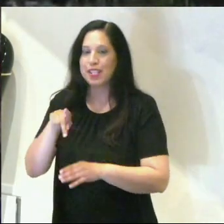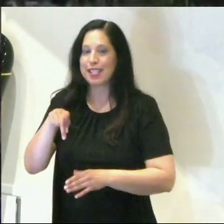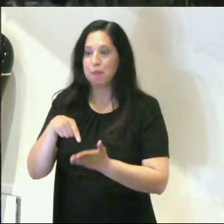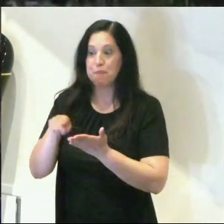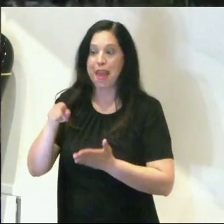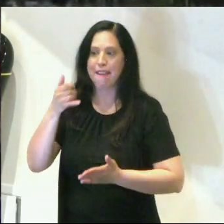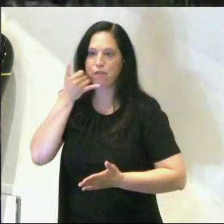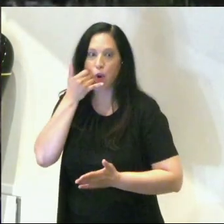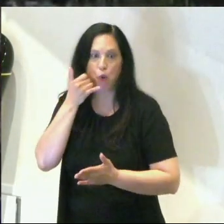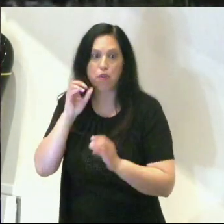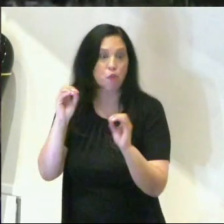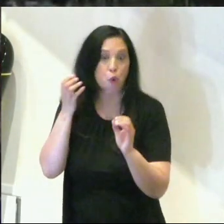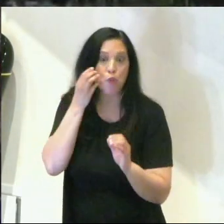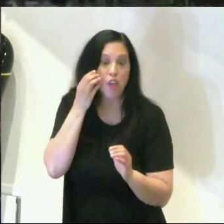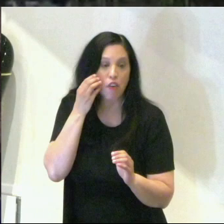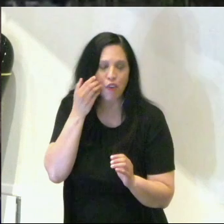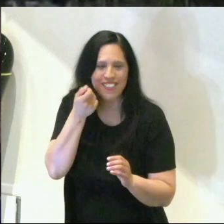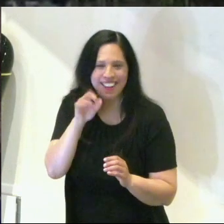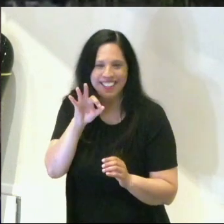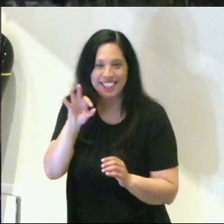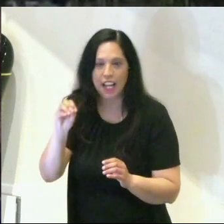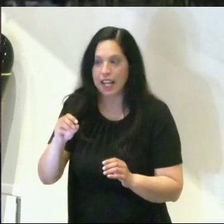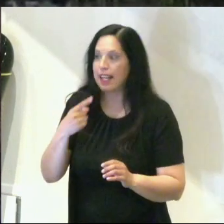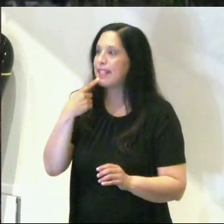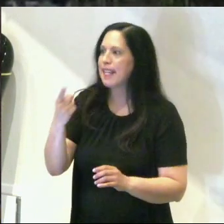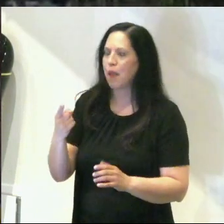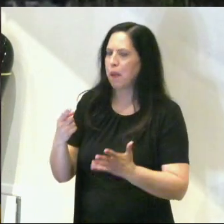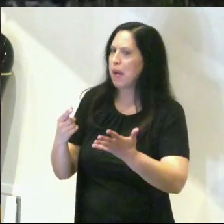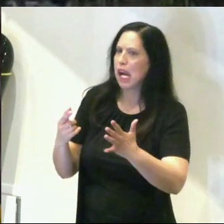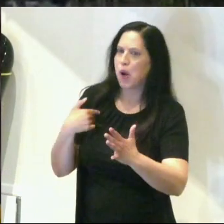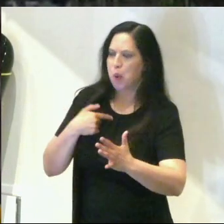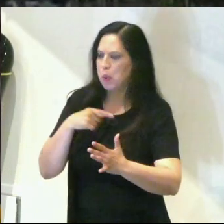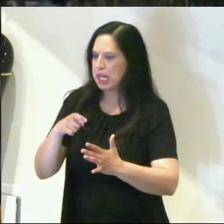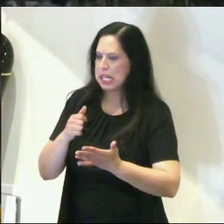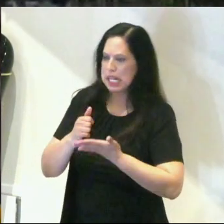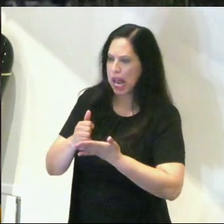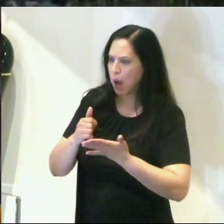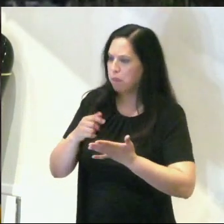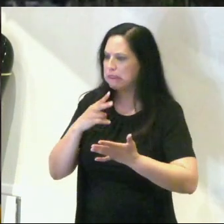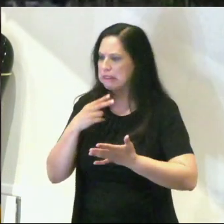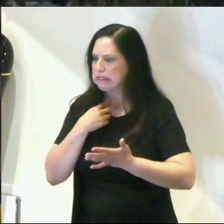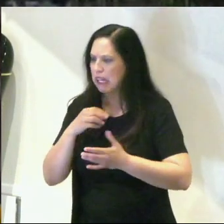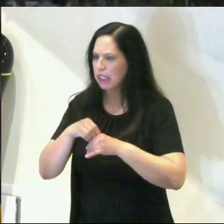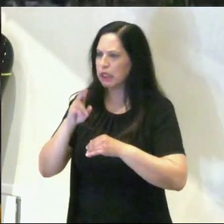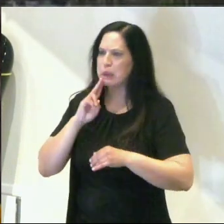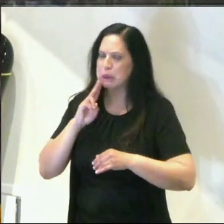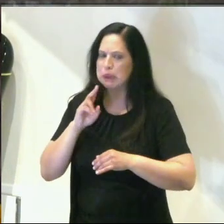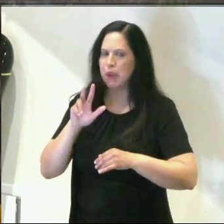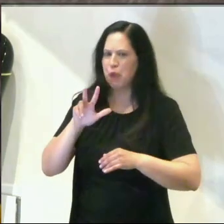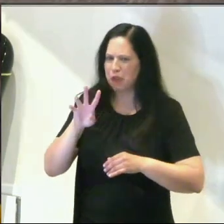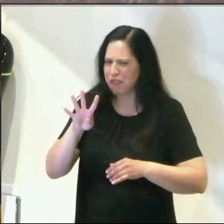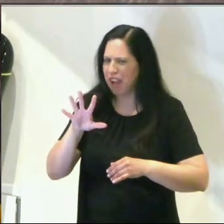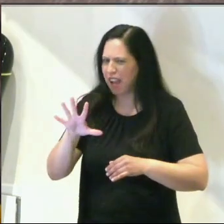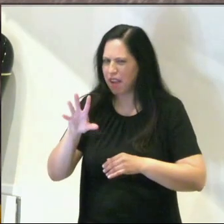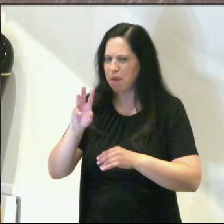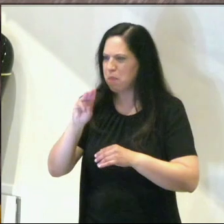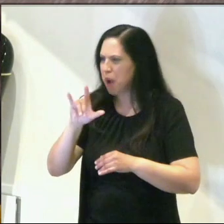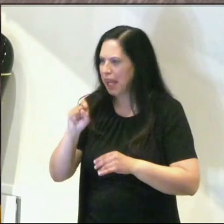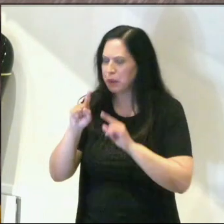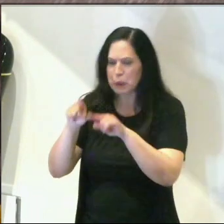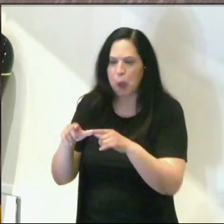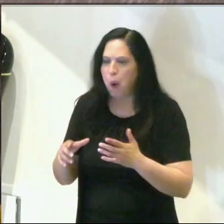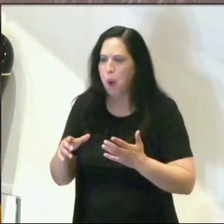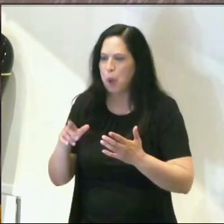phone. Get on the pay phone, call school and say, hey, we need help. Like, these kids are going to be late. I'm stuck in Houston. We still got 30 miles to go. You got to send a taxi or something.